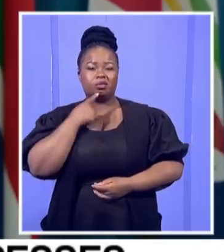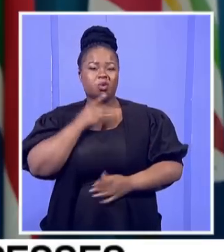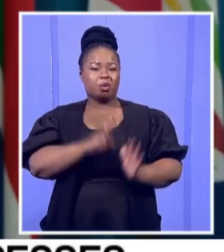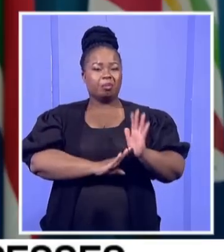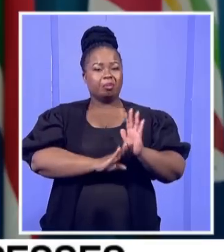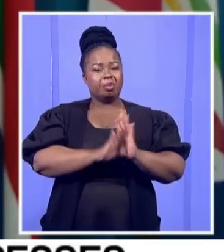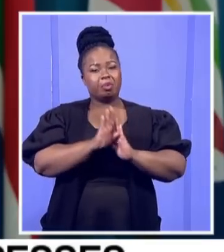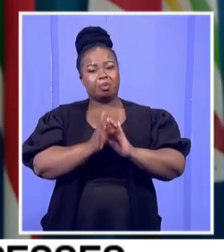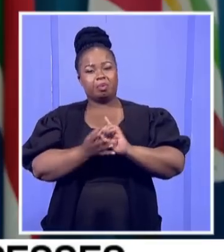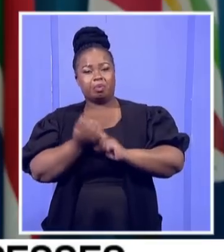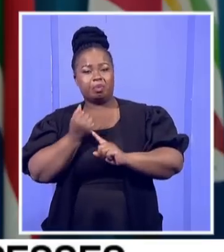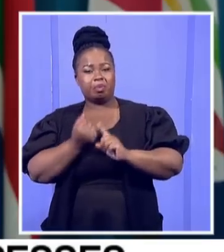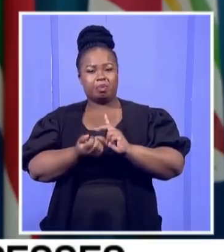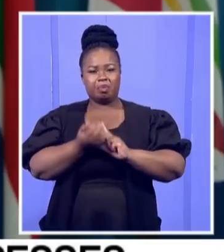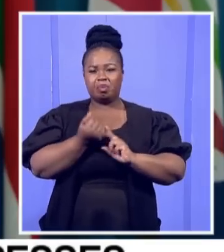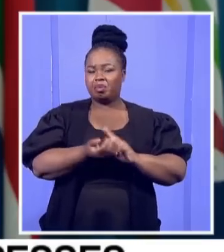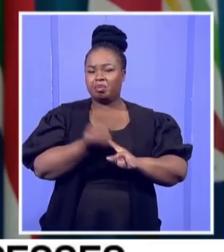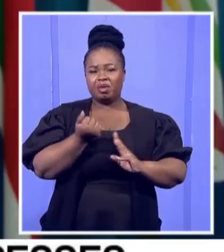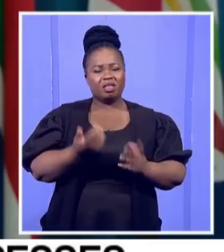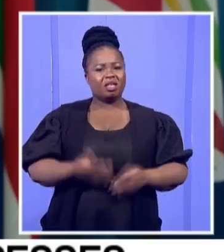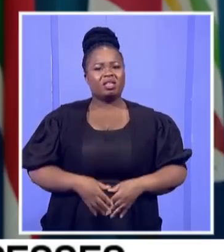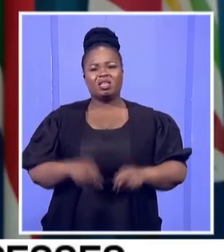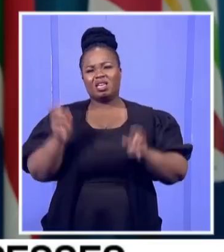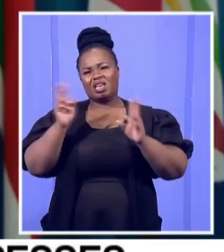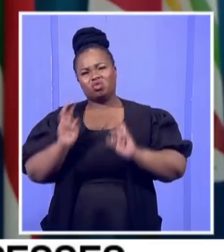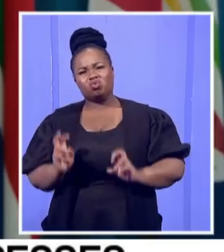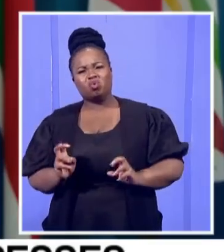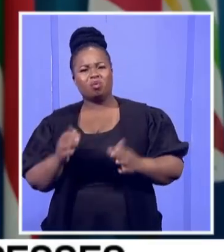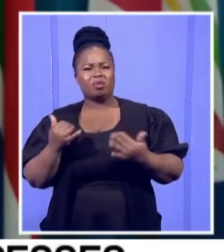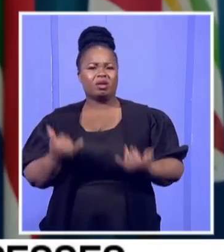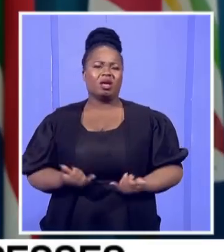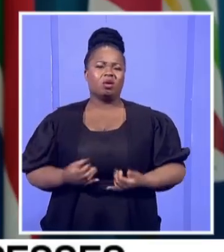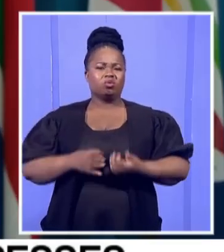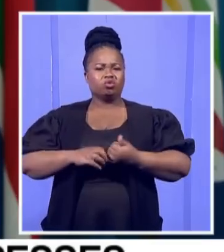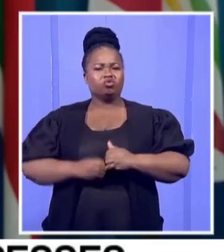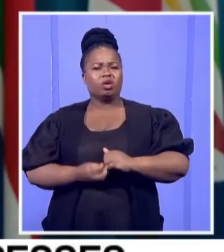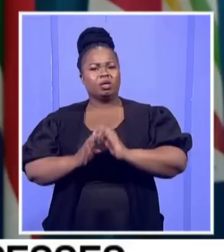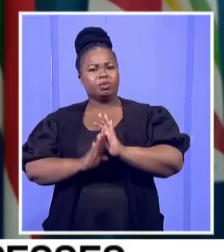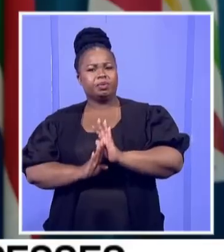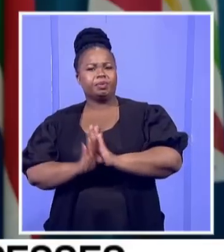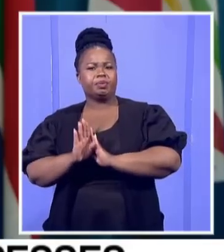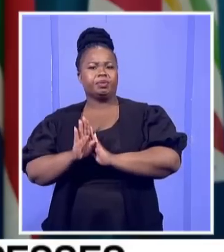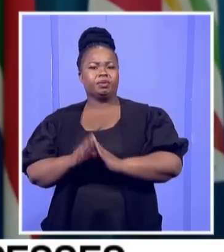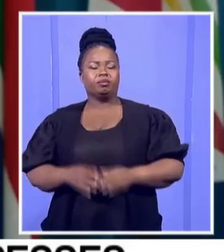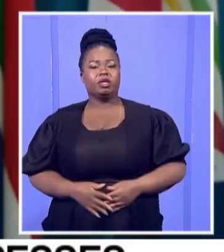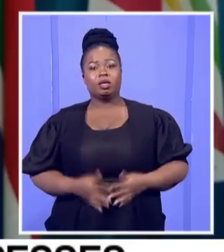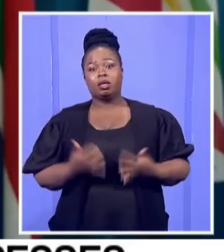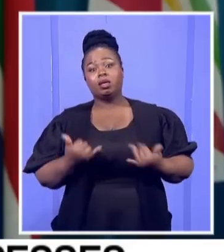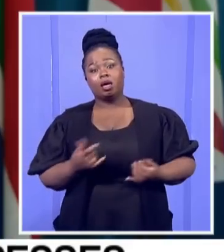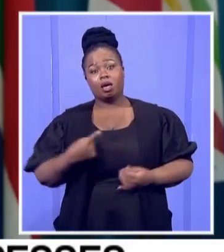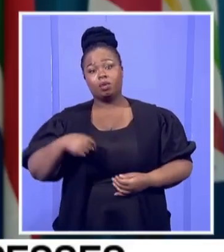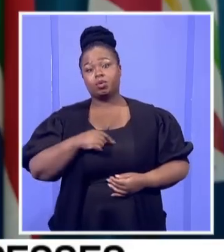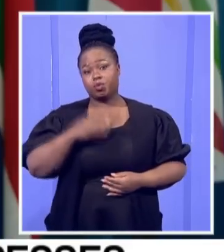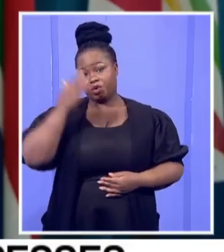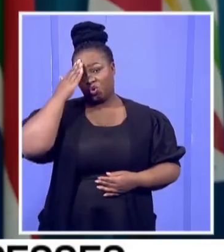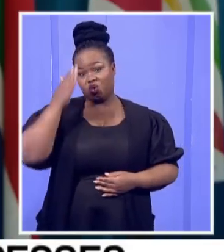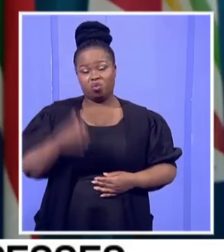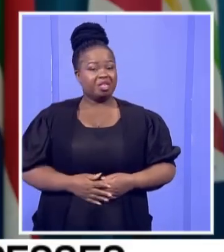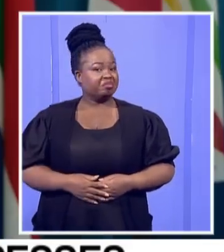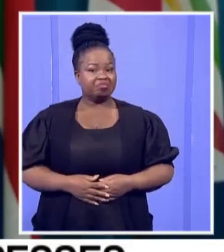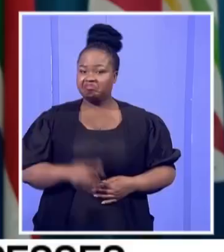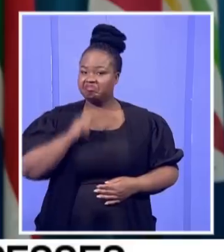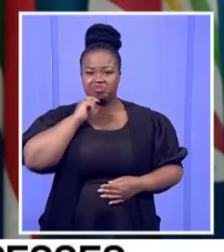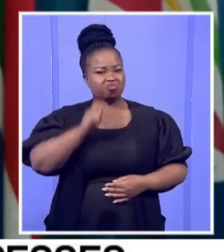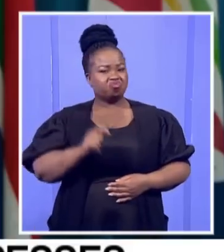been made and how much Eskom has been put on a path to recovery. We now know that none of this is